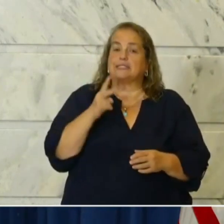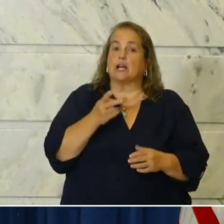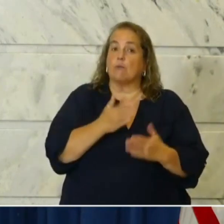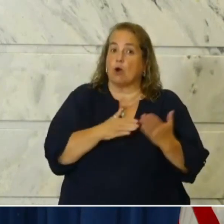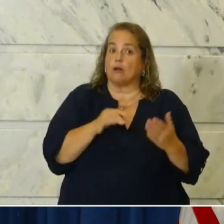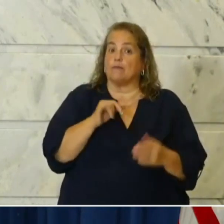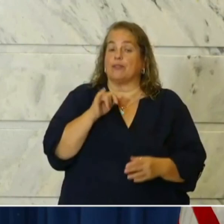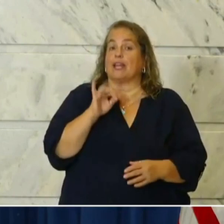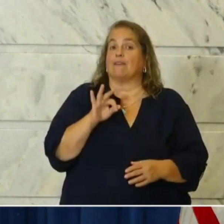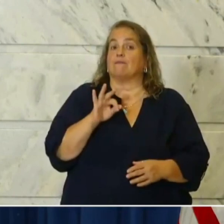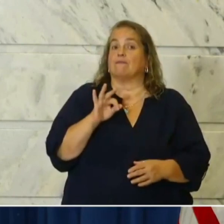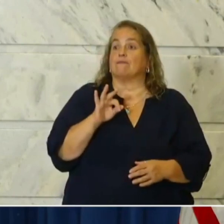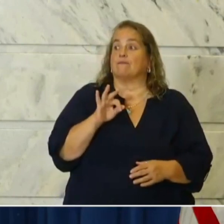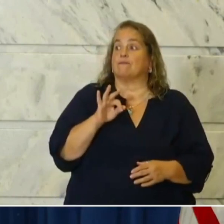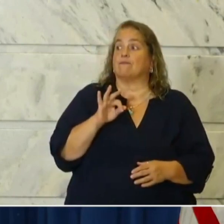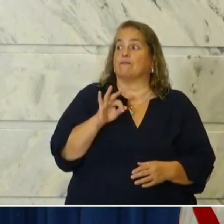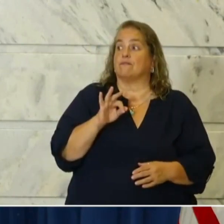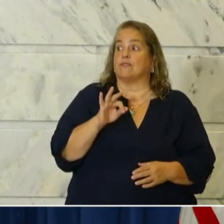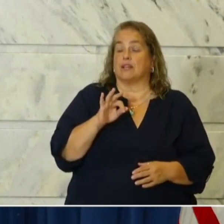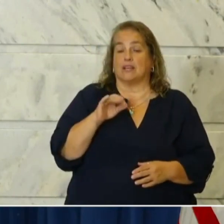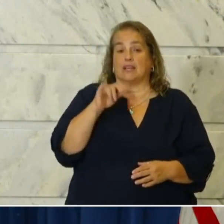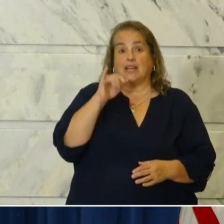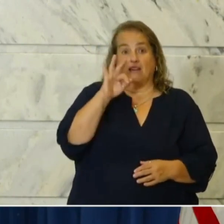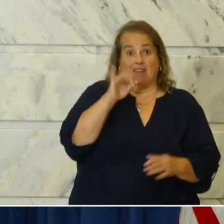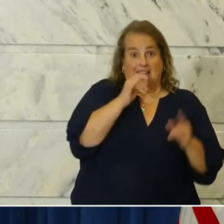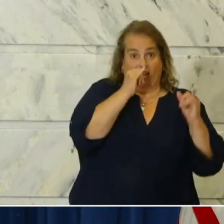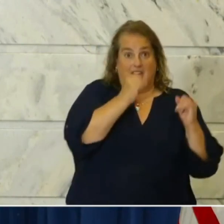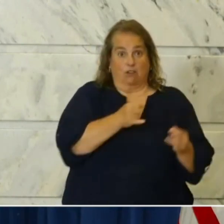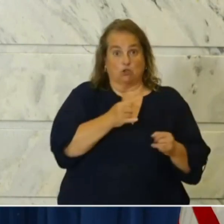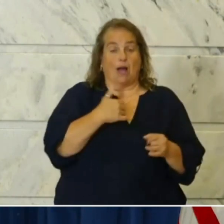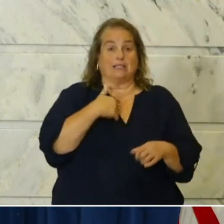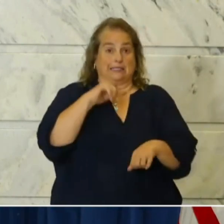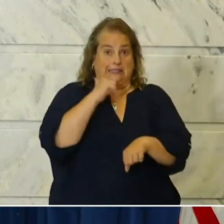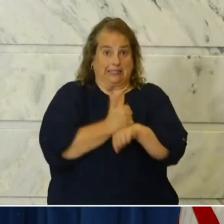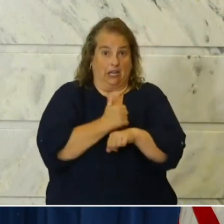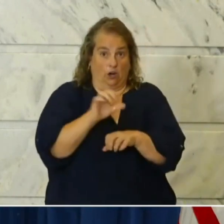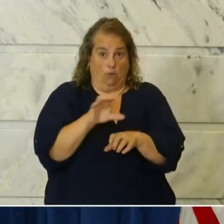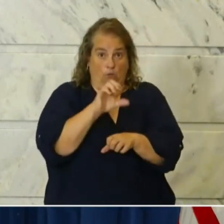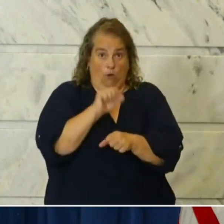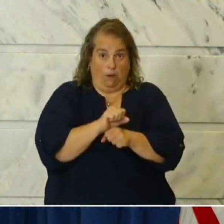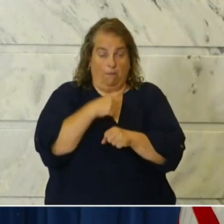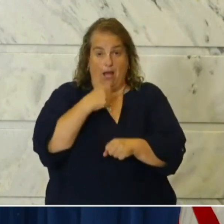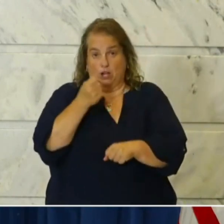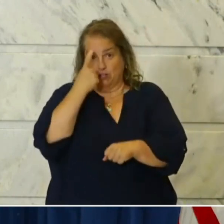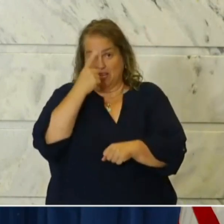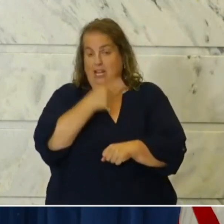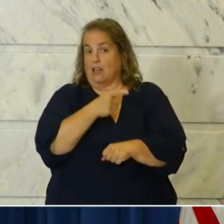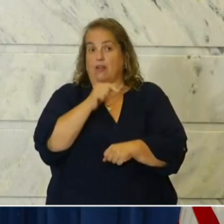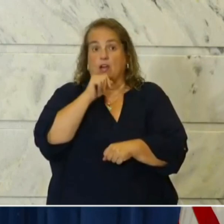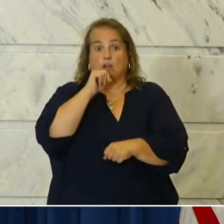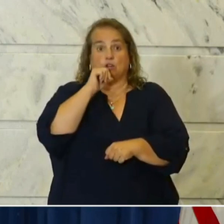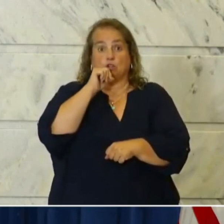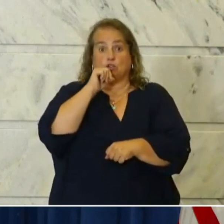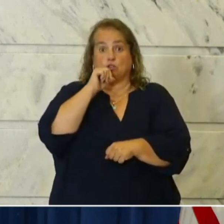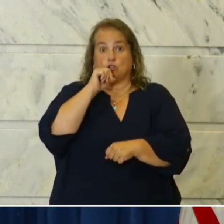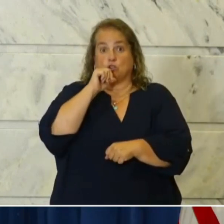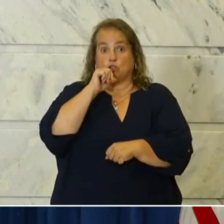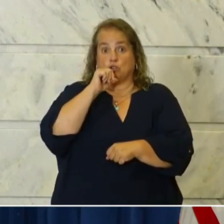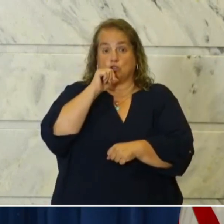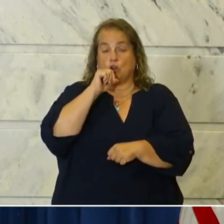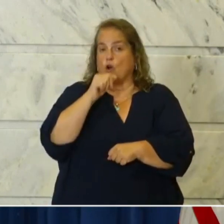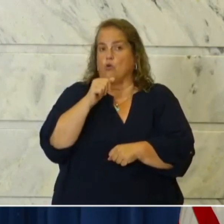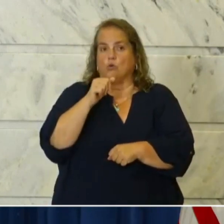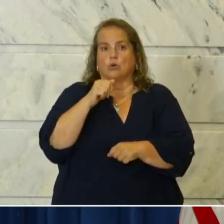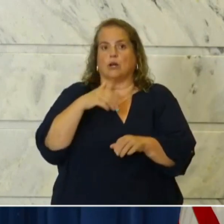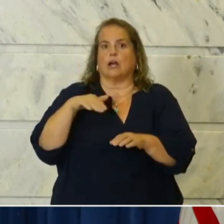if they've set an appointment. Yes. If an individual has set an appointment, my understanding is that they don't come out of the queue to